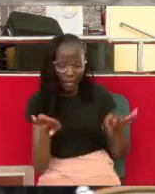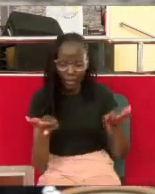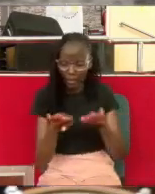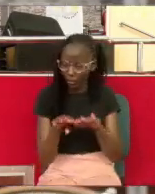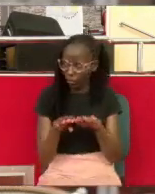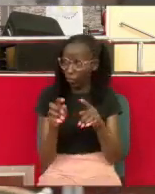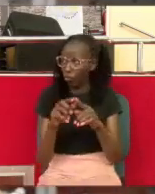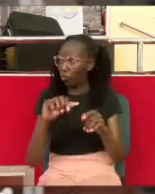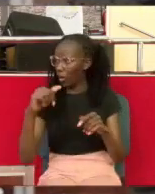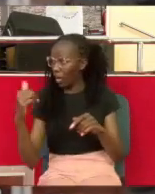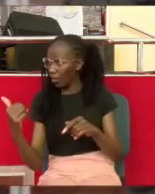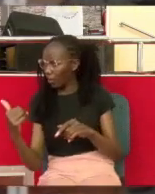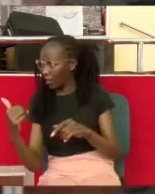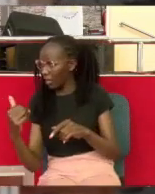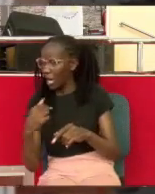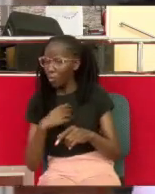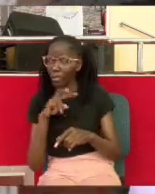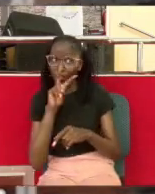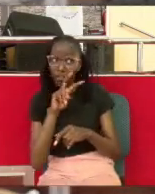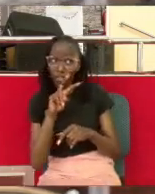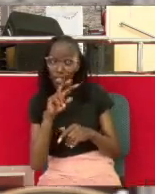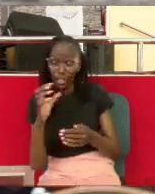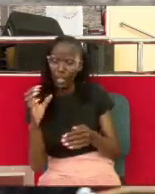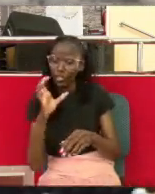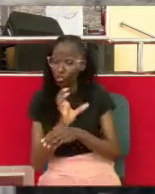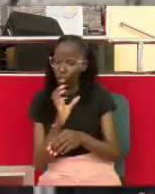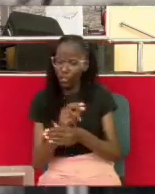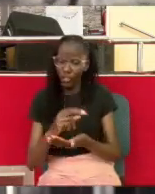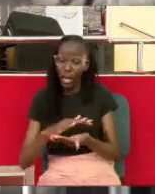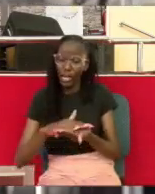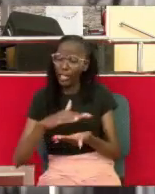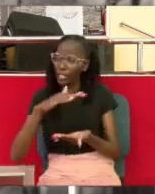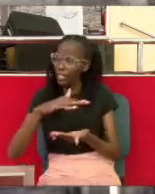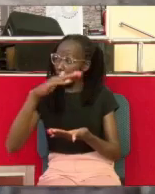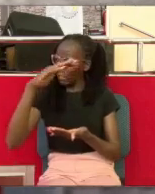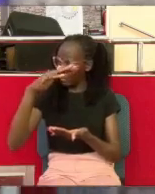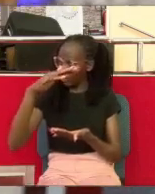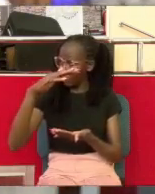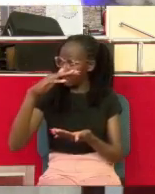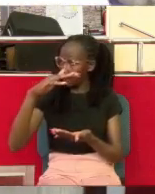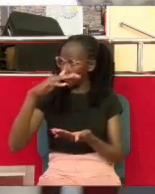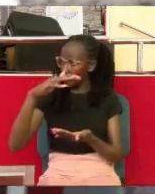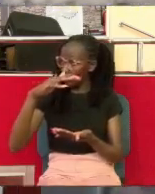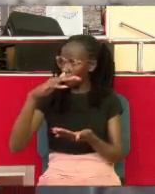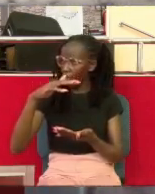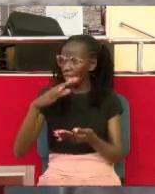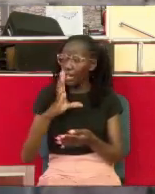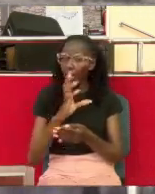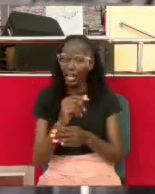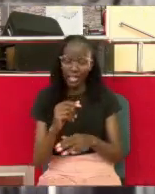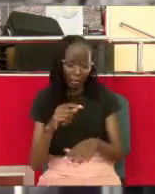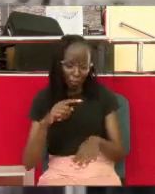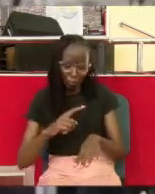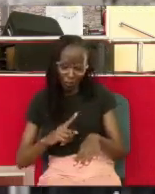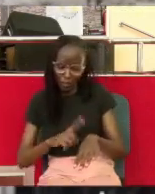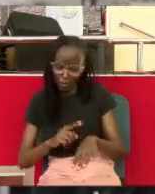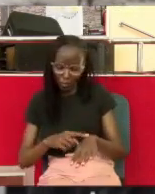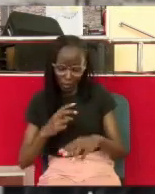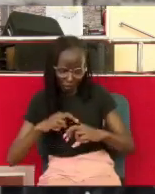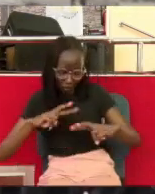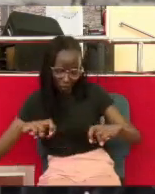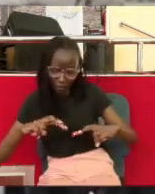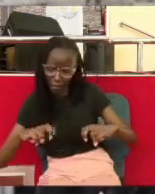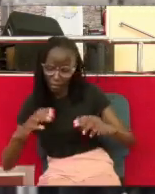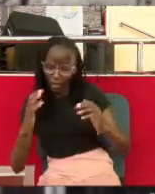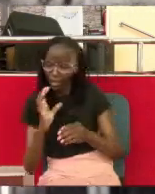church increase from what it was to what it is today. And when the church may be celebrating,